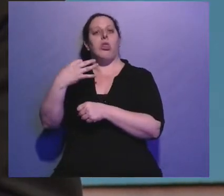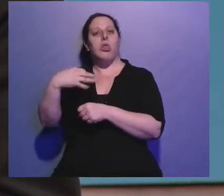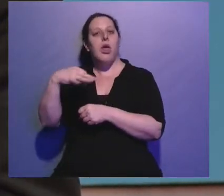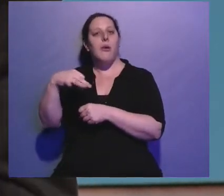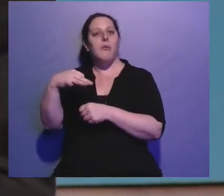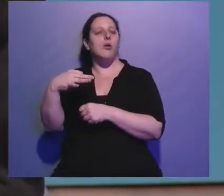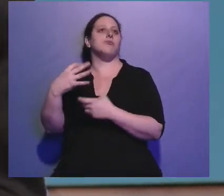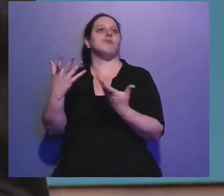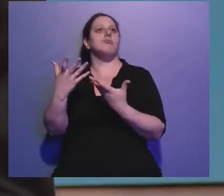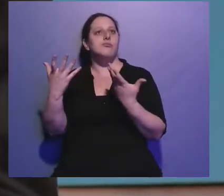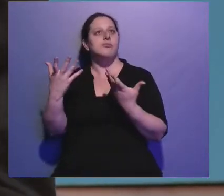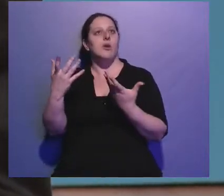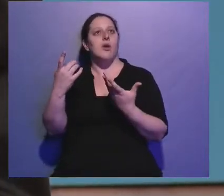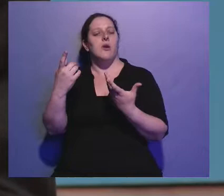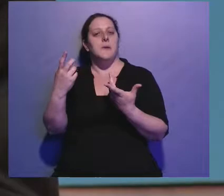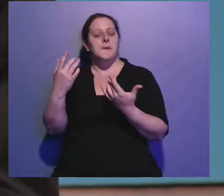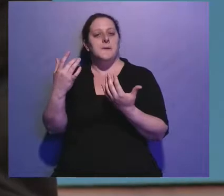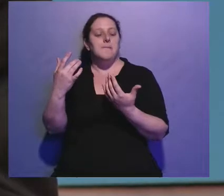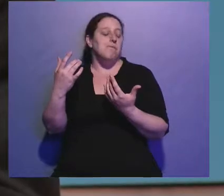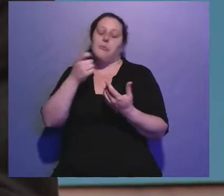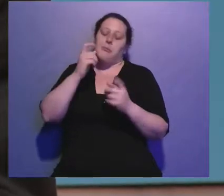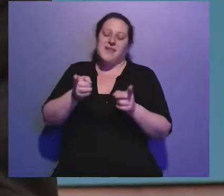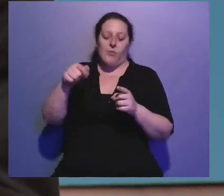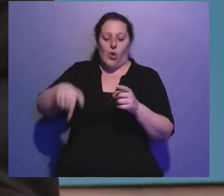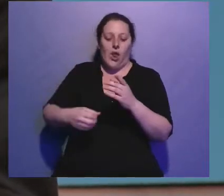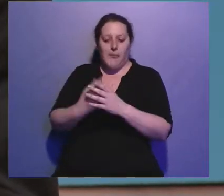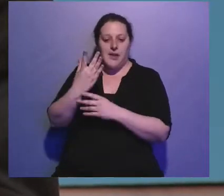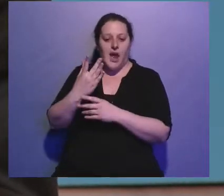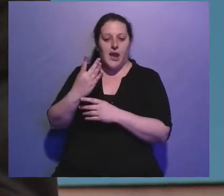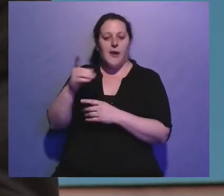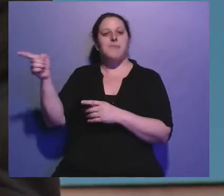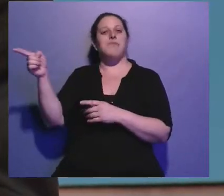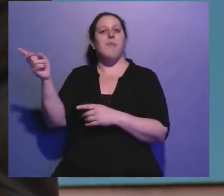employees from the point of view of training mainly.